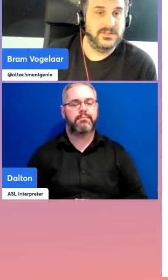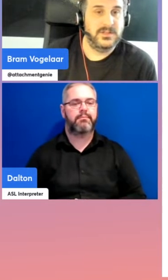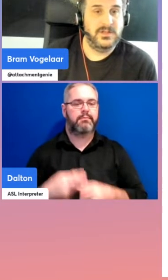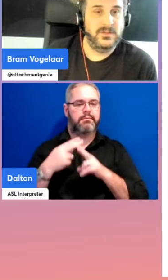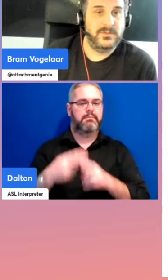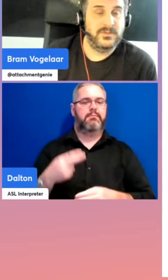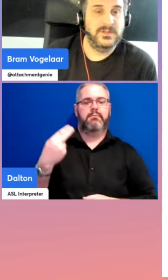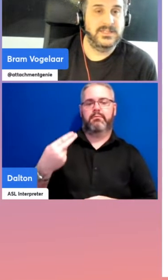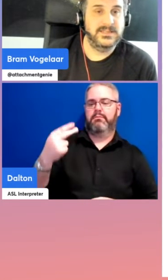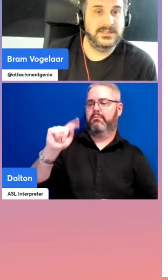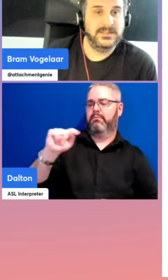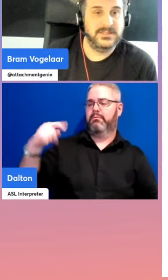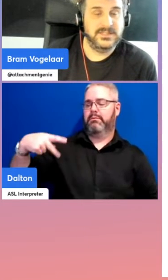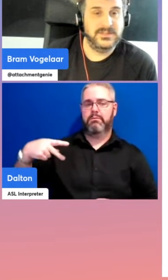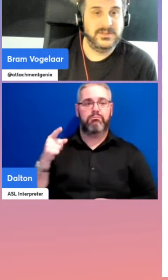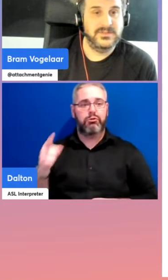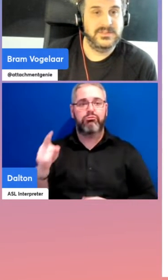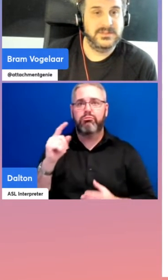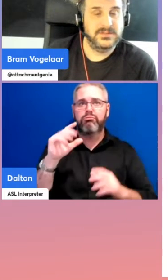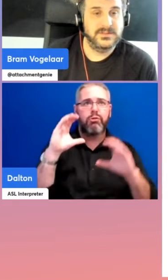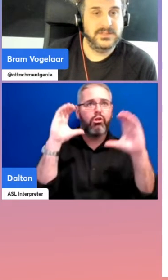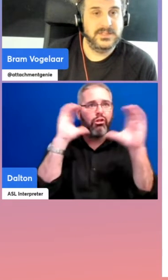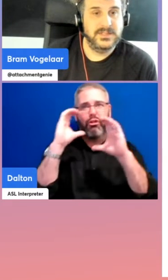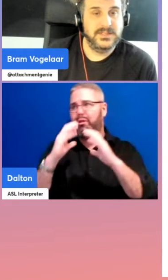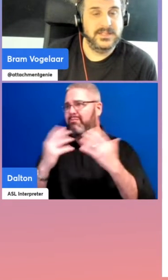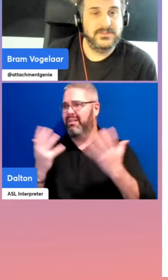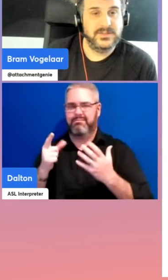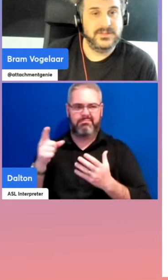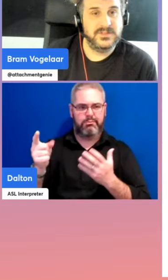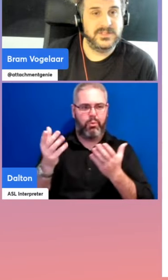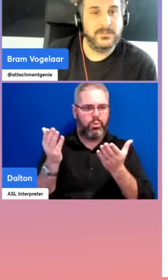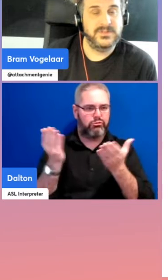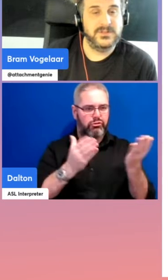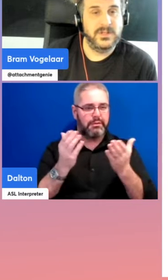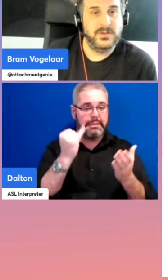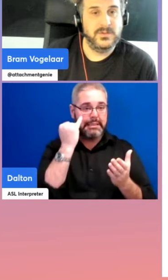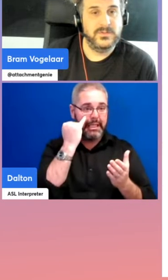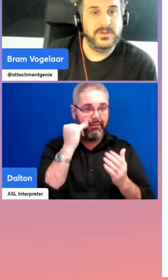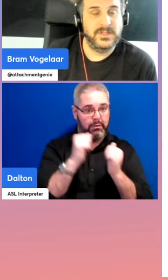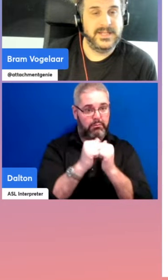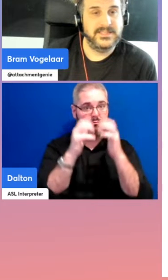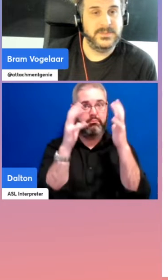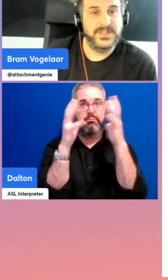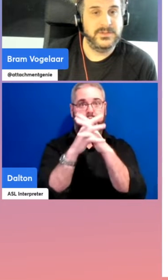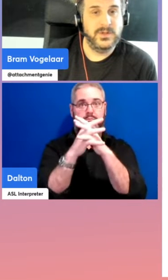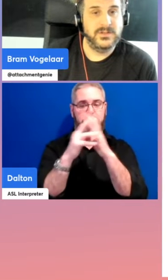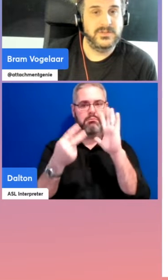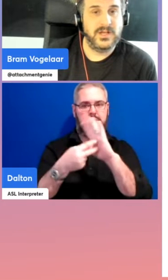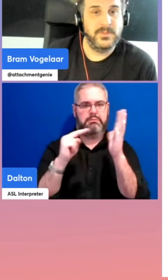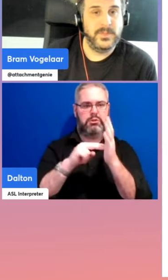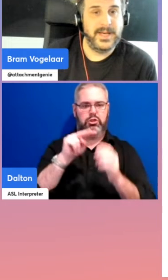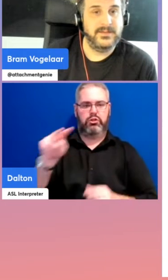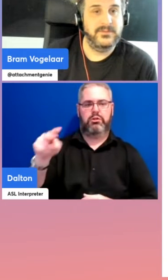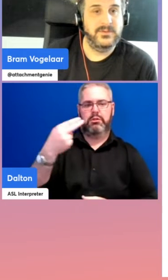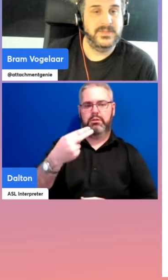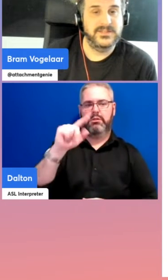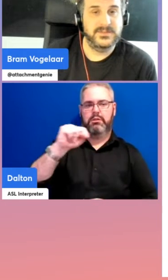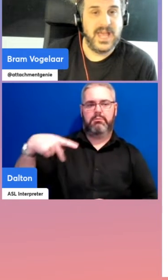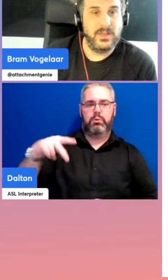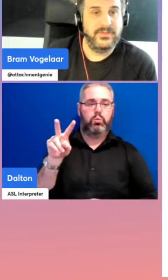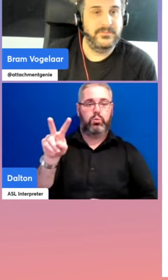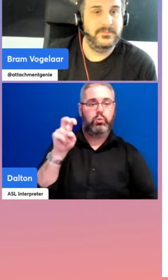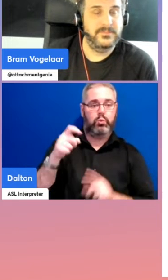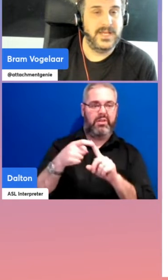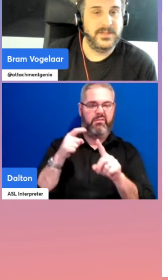HTTP. So what it's going to look for is the service. If the service is up, it's going to look for an HTTP 200 coming back from